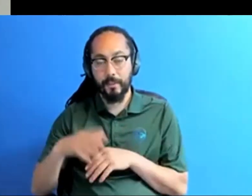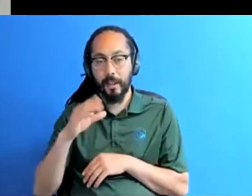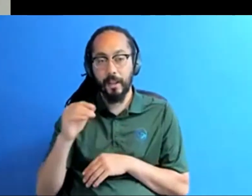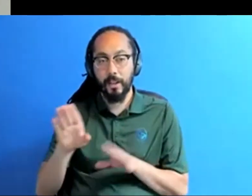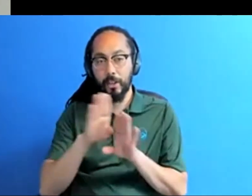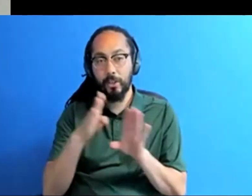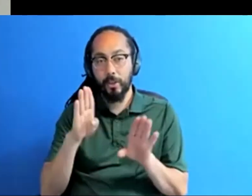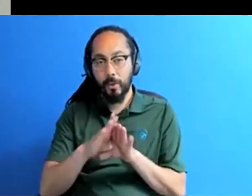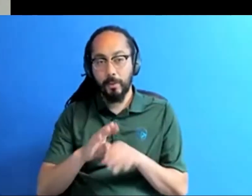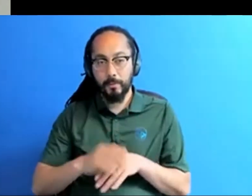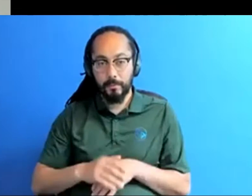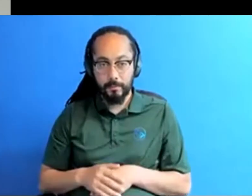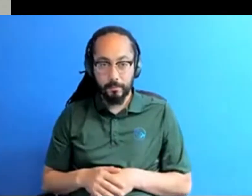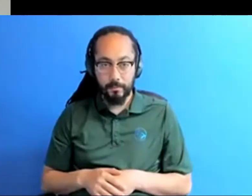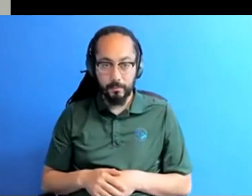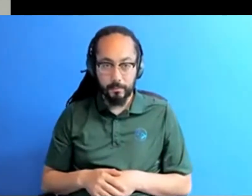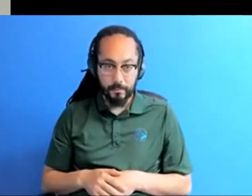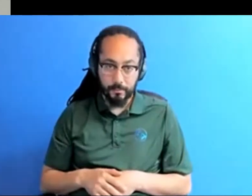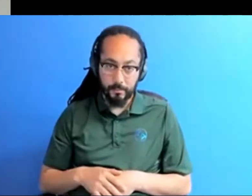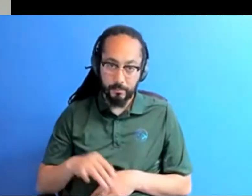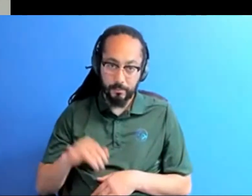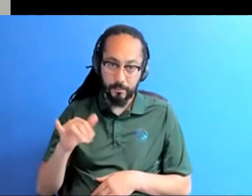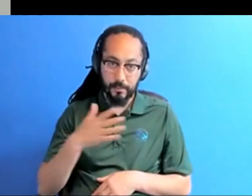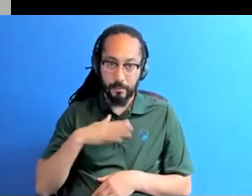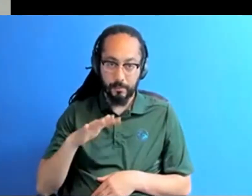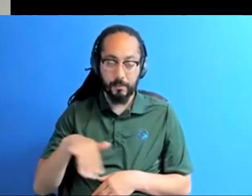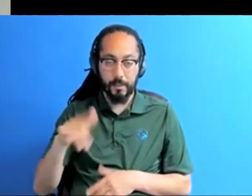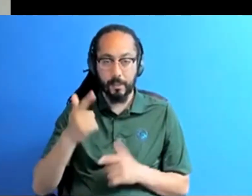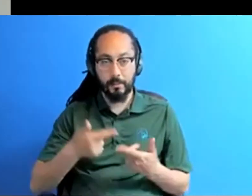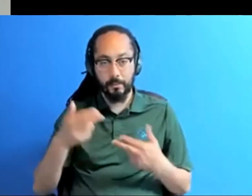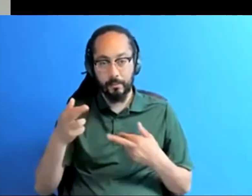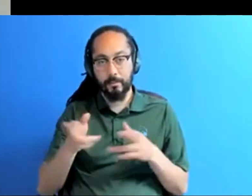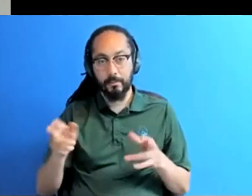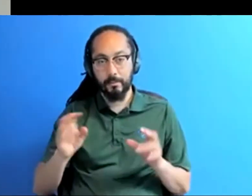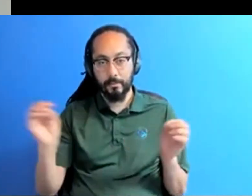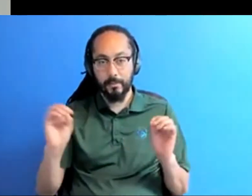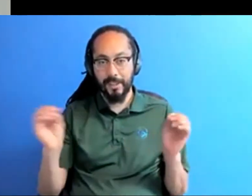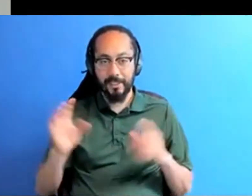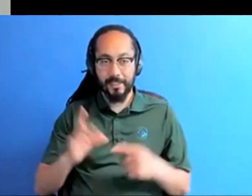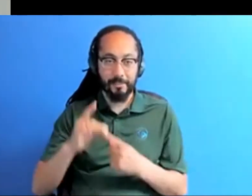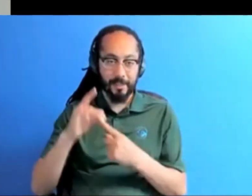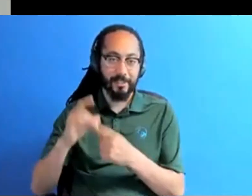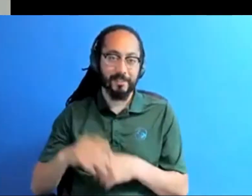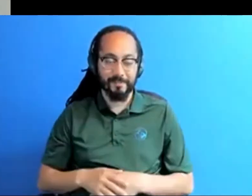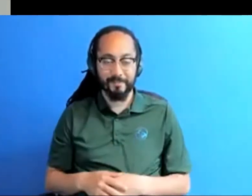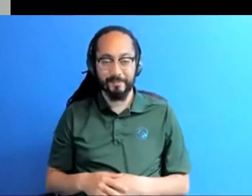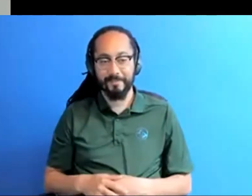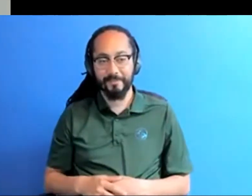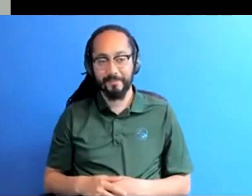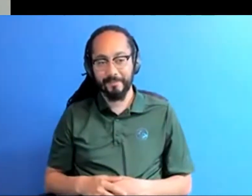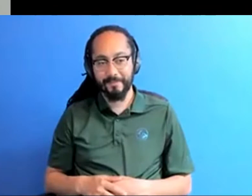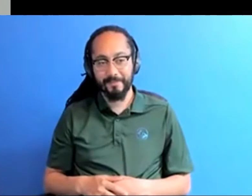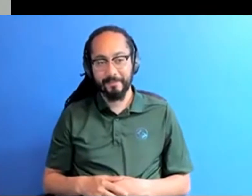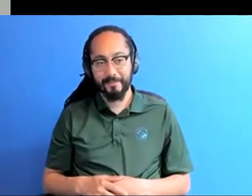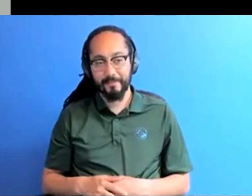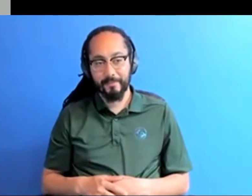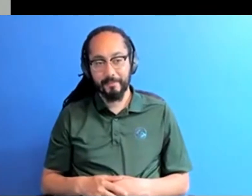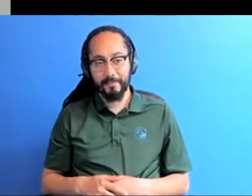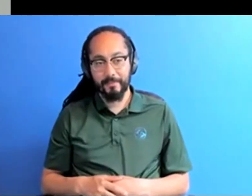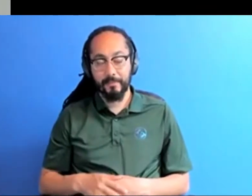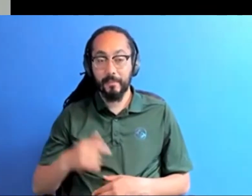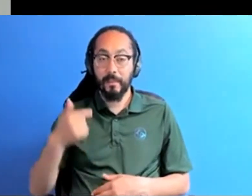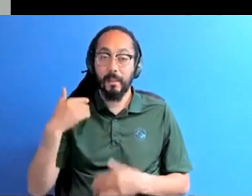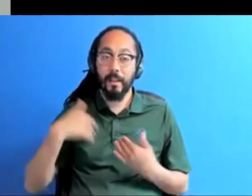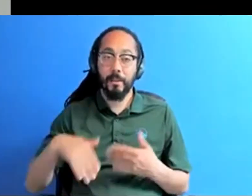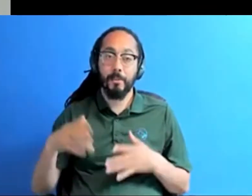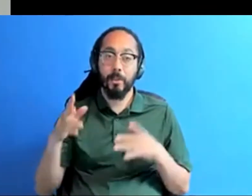right. Yeah, it's my living room, nothing particularly special. And I'm the director of programming